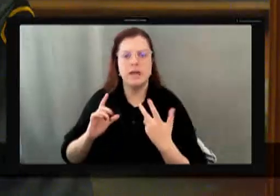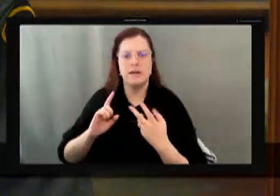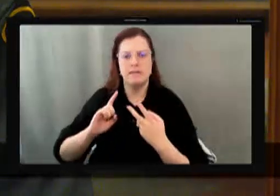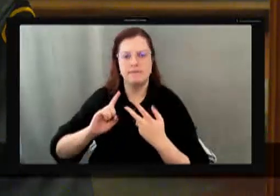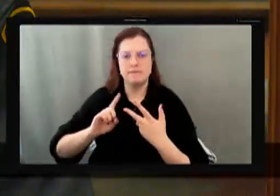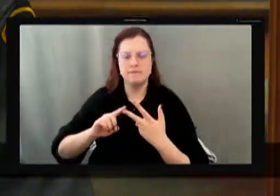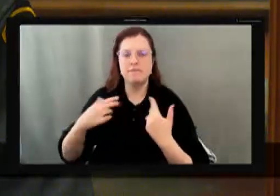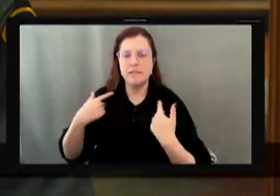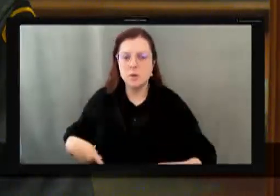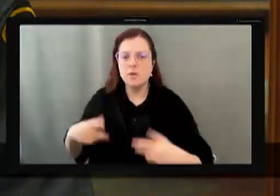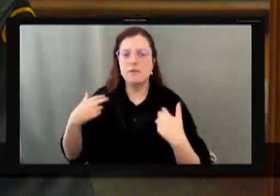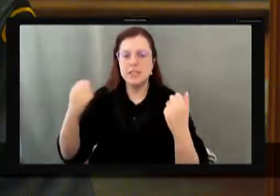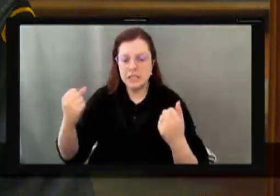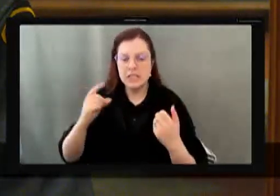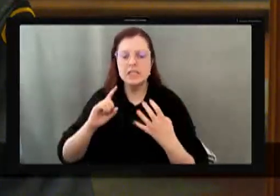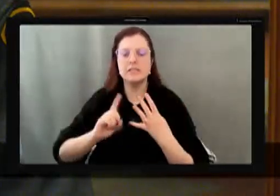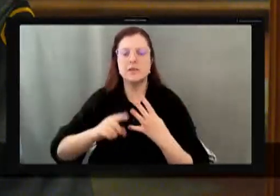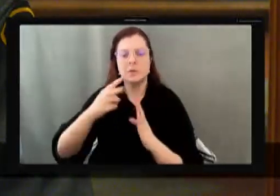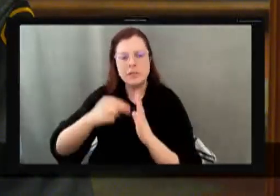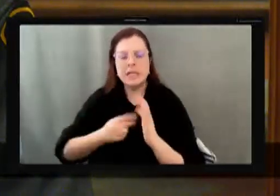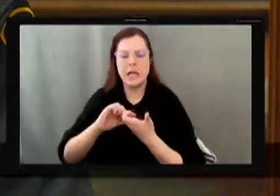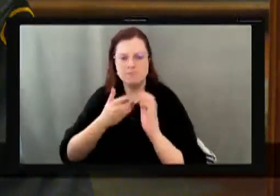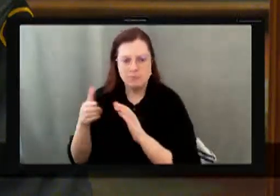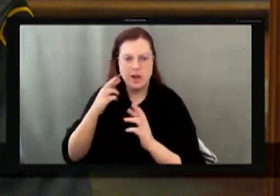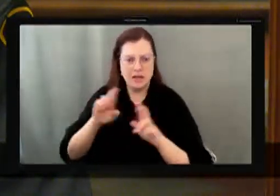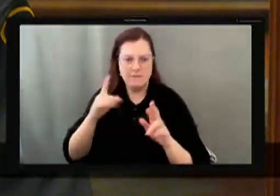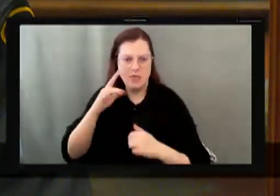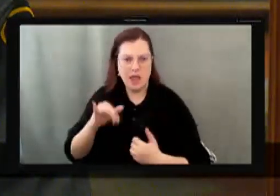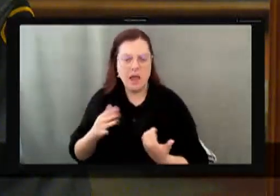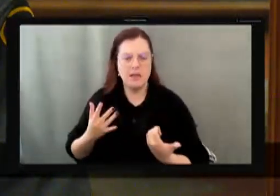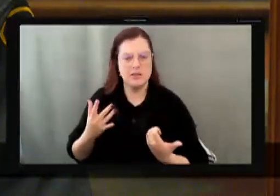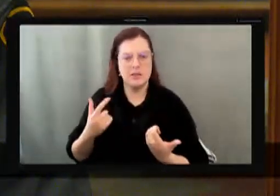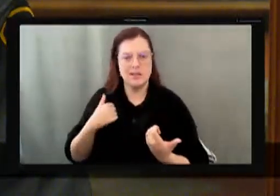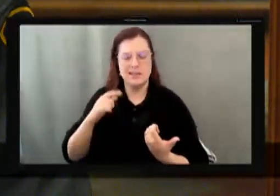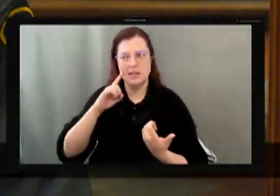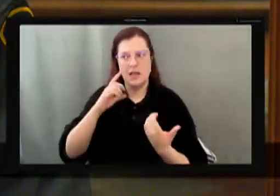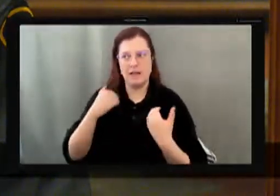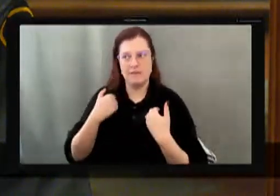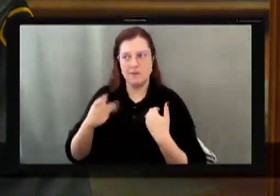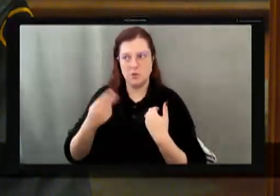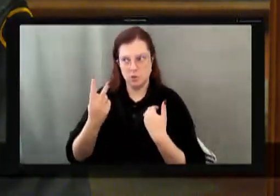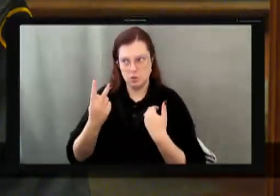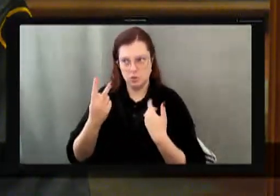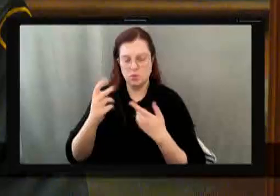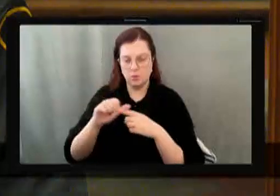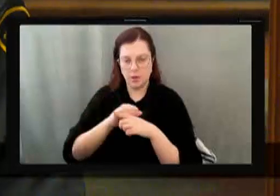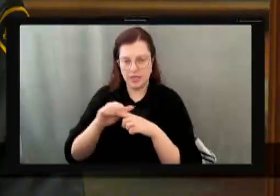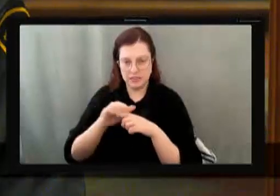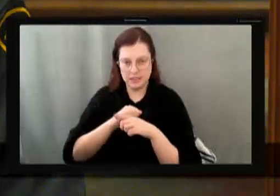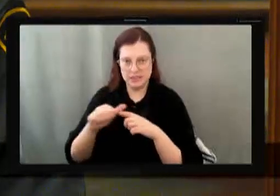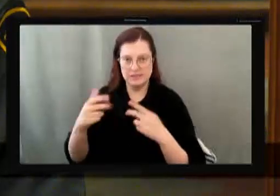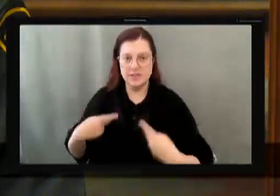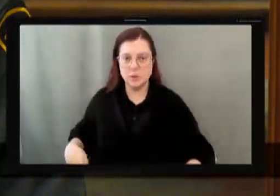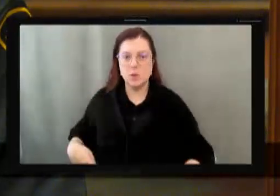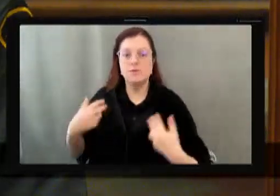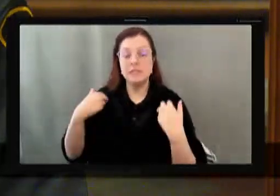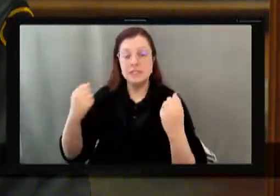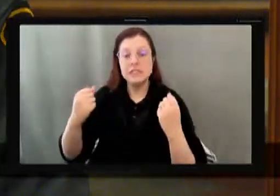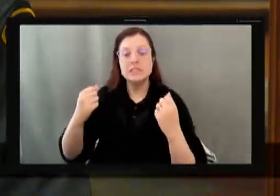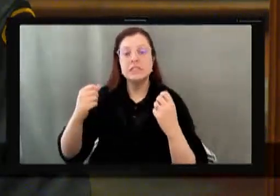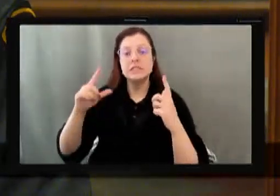test. We have run, I believe to date, two practice physical fitness tests to help better prepare the candidates.